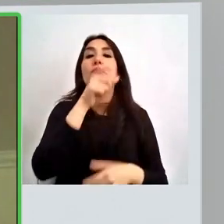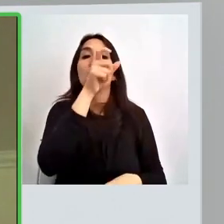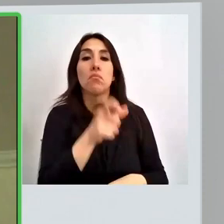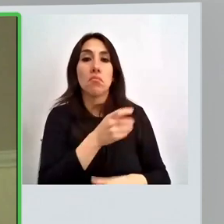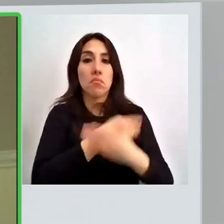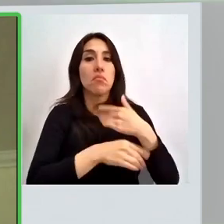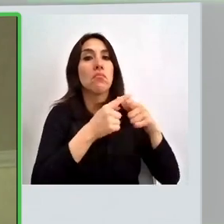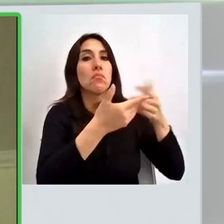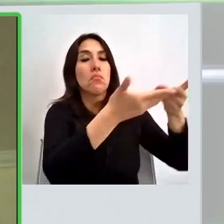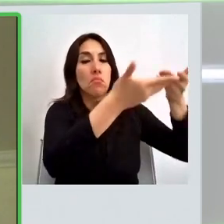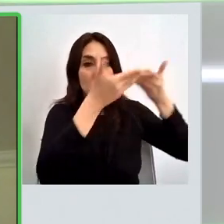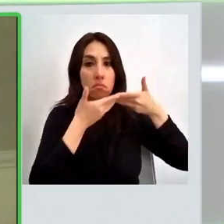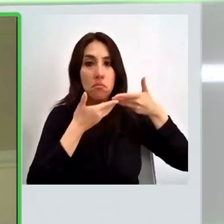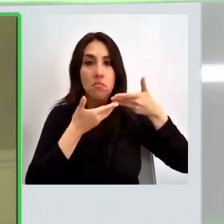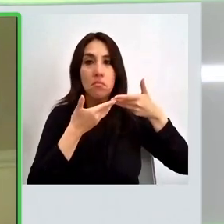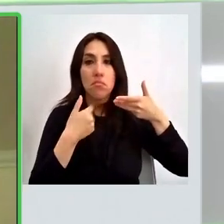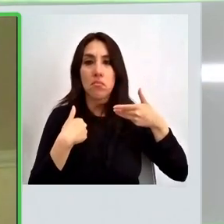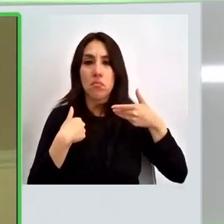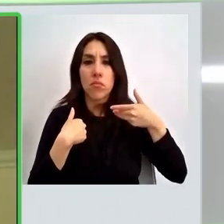provide